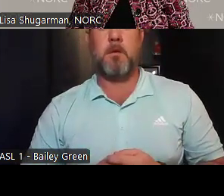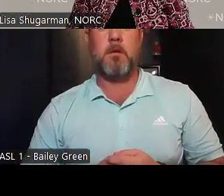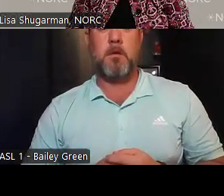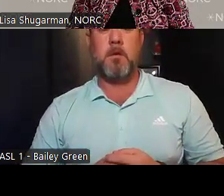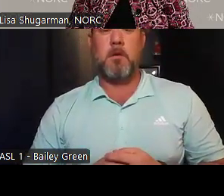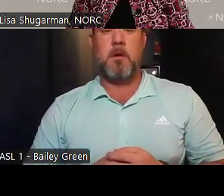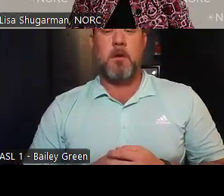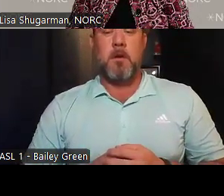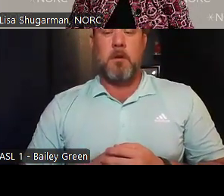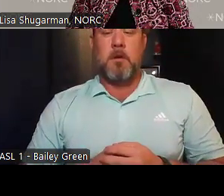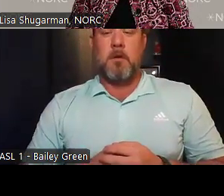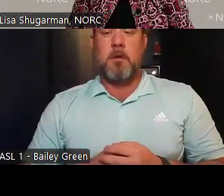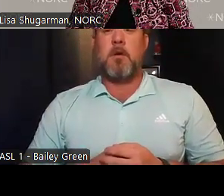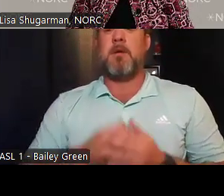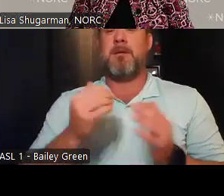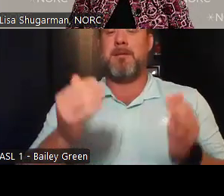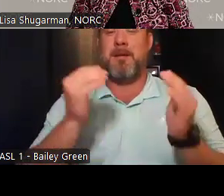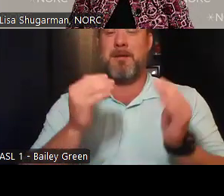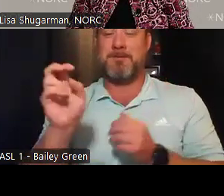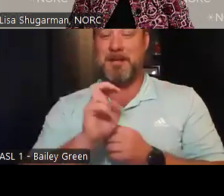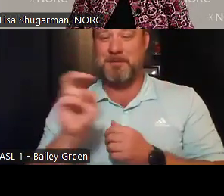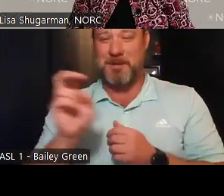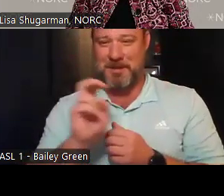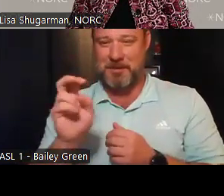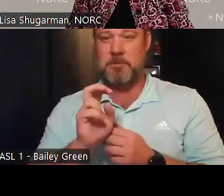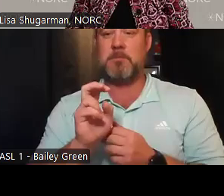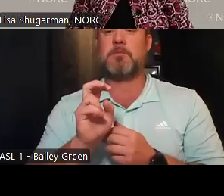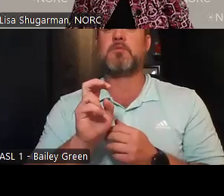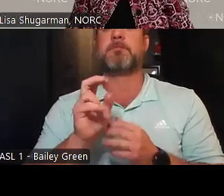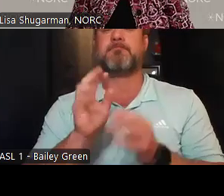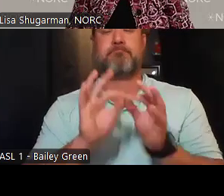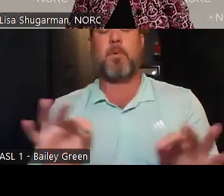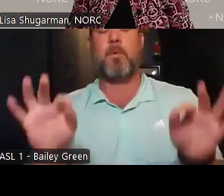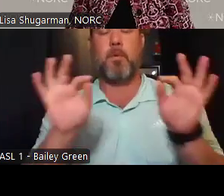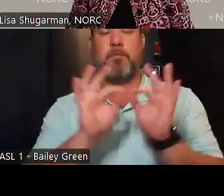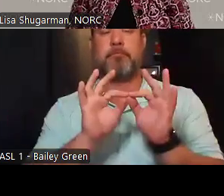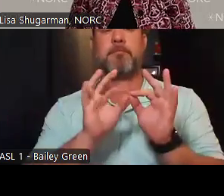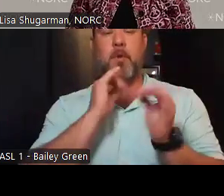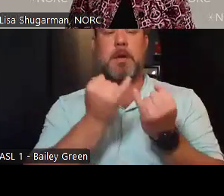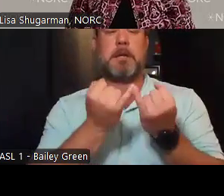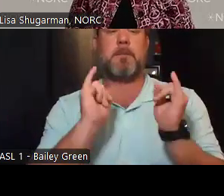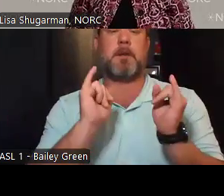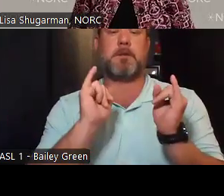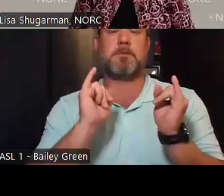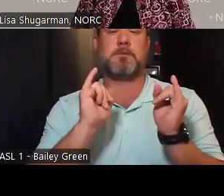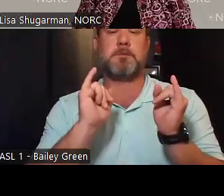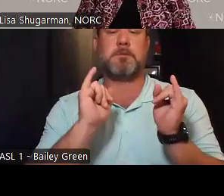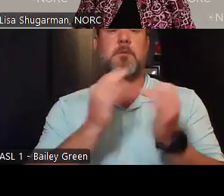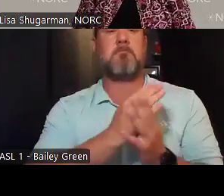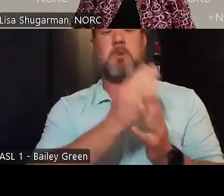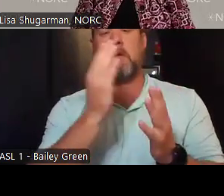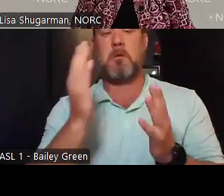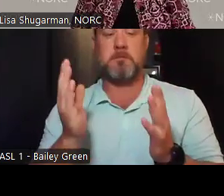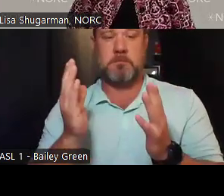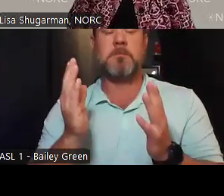is transportation. So we really heard that transportation is so critical to adults' independence. And across the sessions,